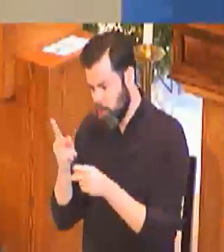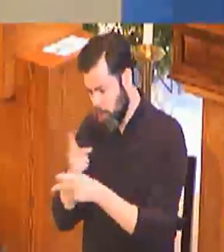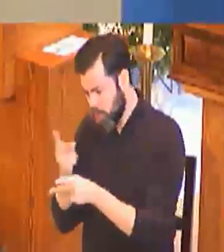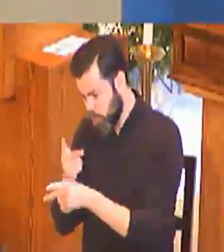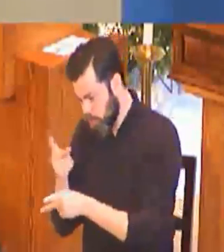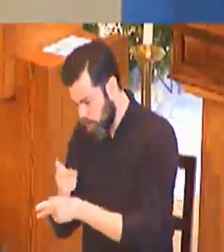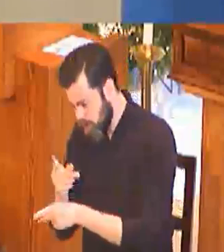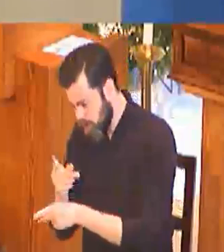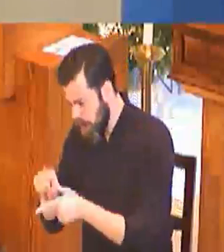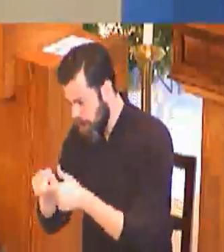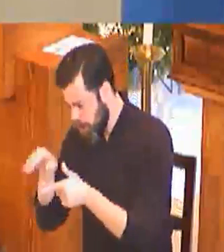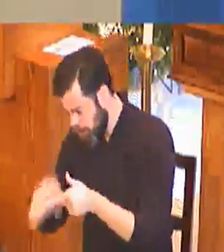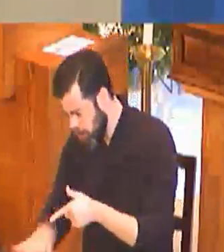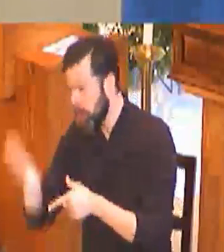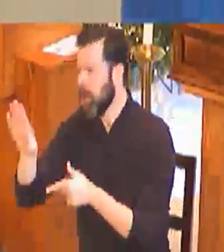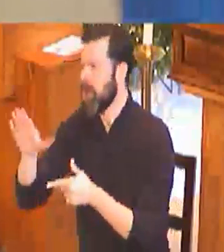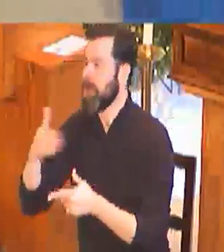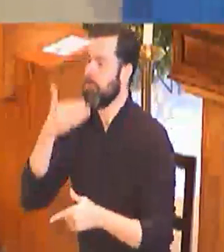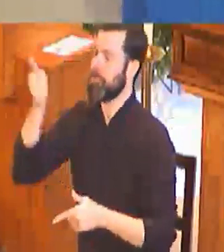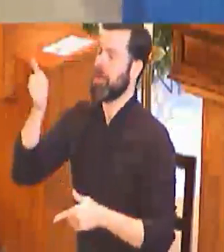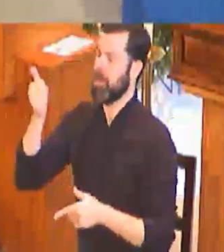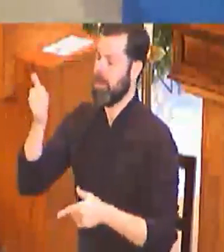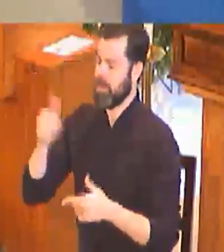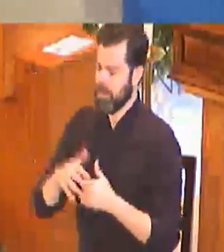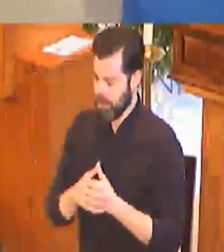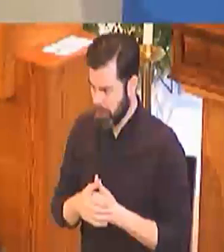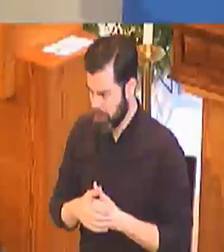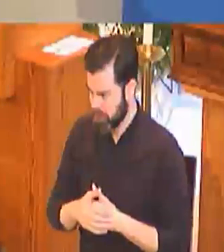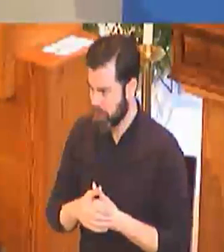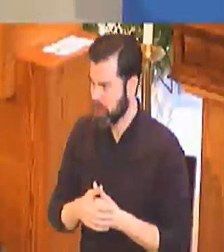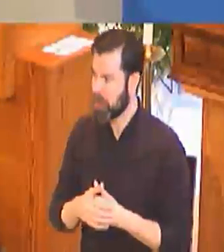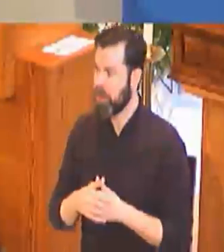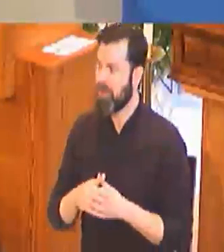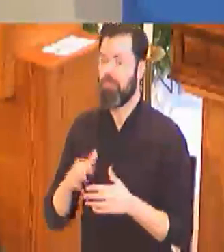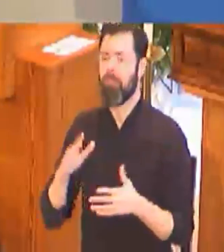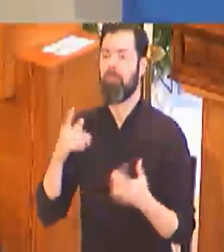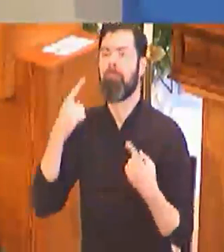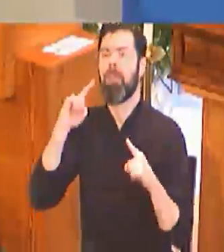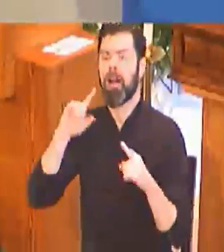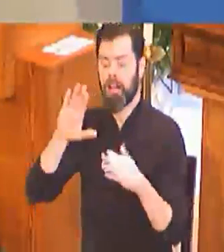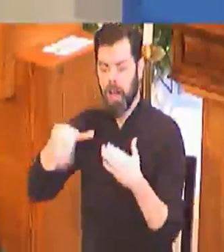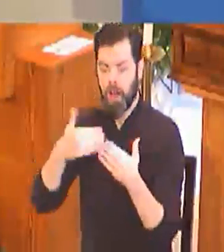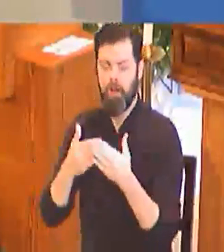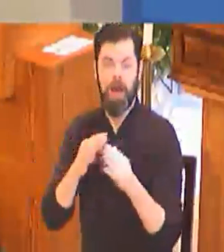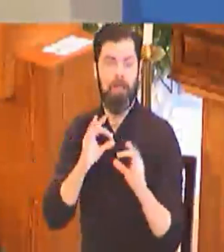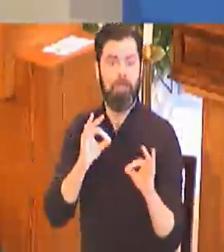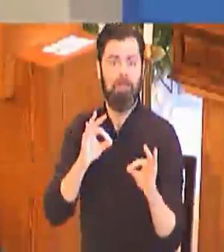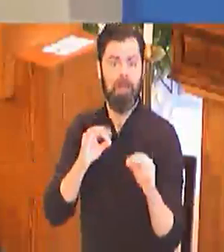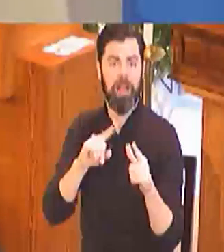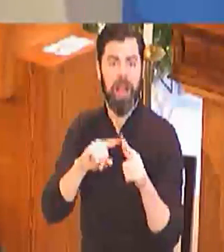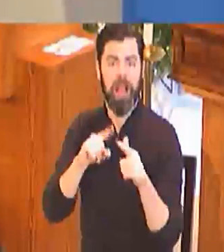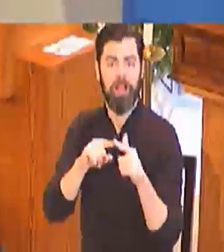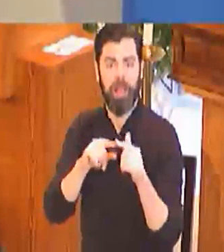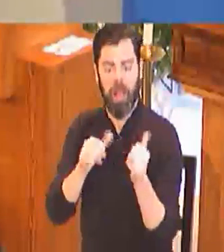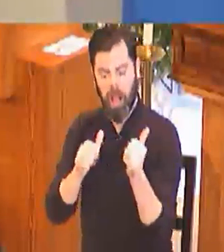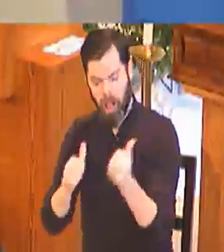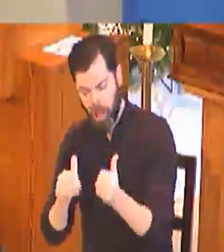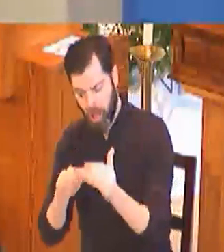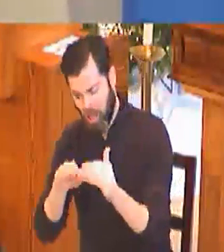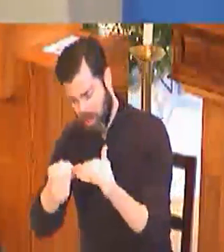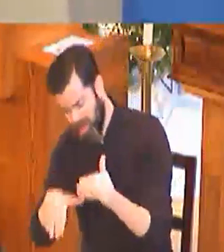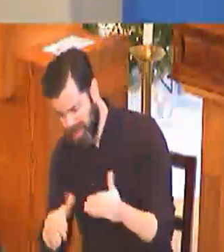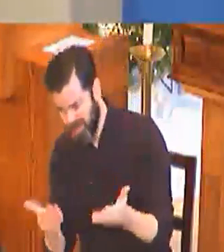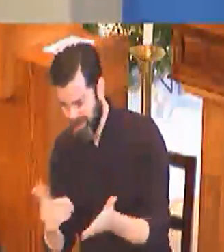where we want to go, and then suddenly it feels like we're taking two steps backward. You know, Emmett Fox, one of the